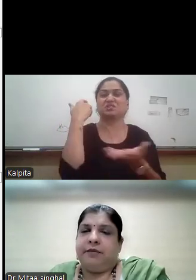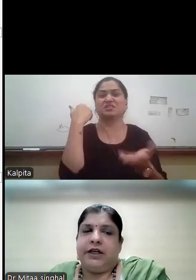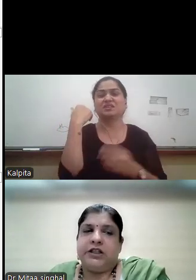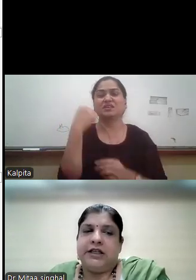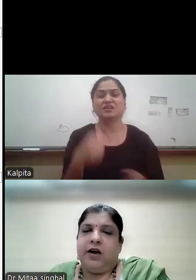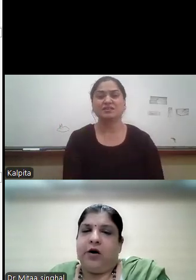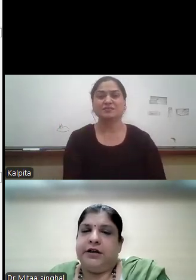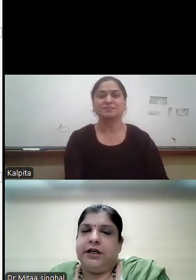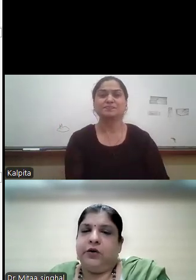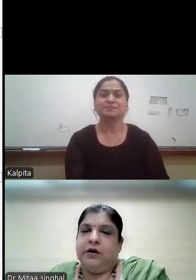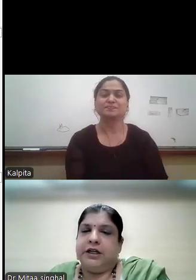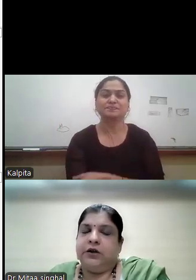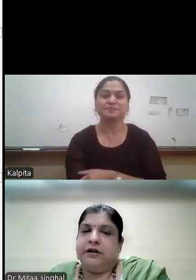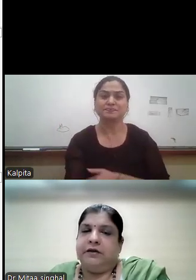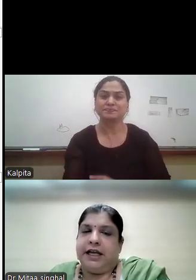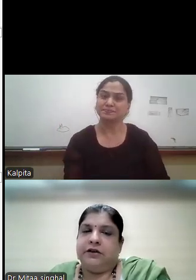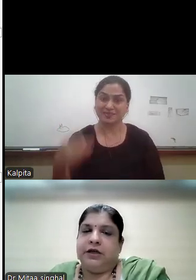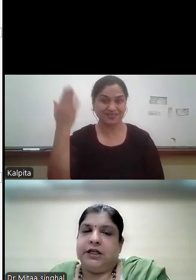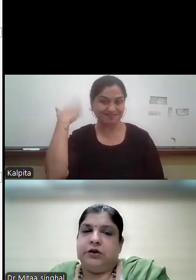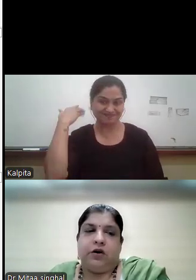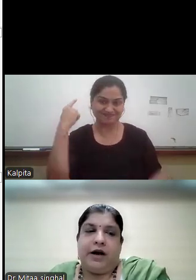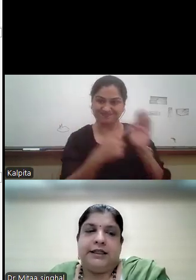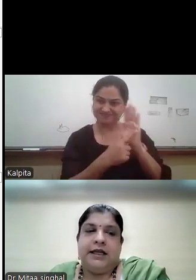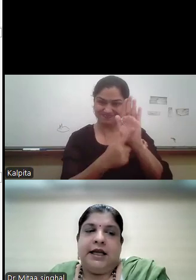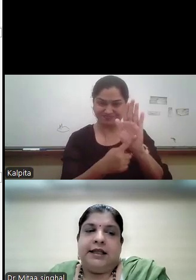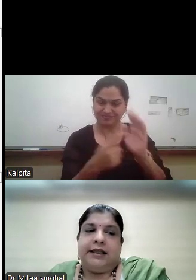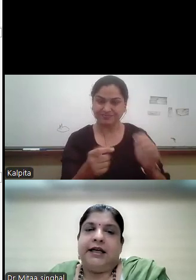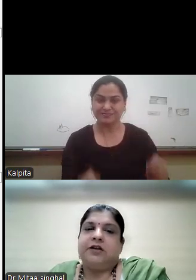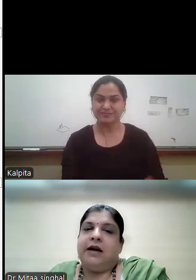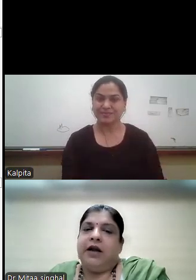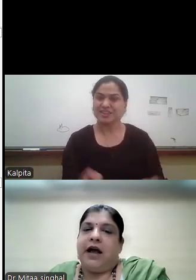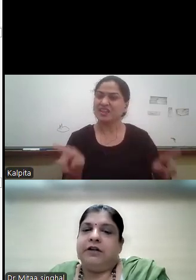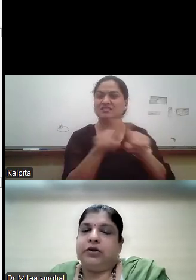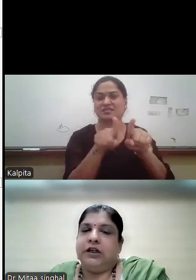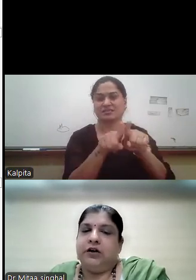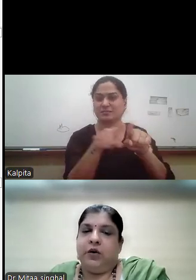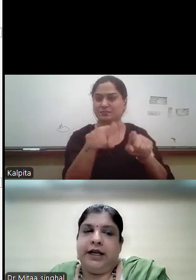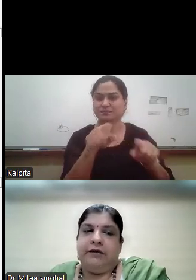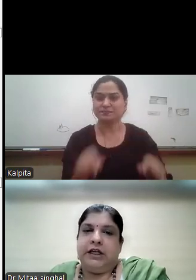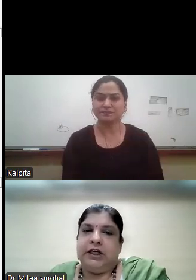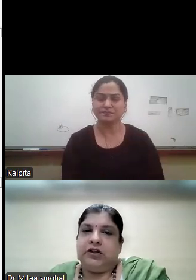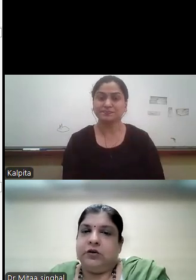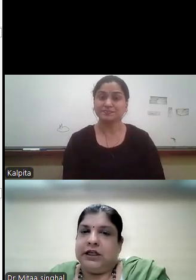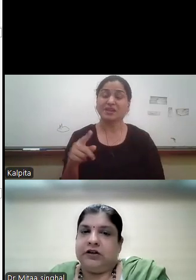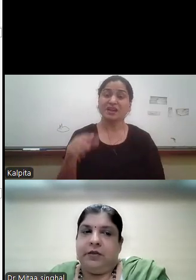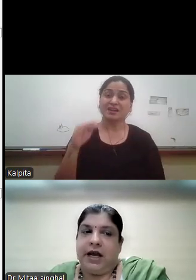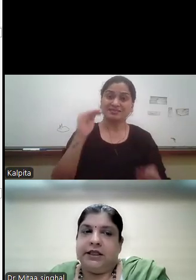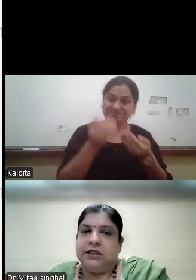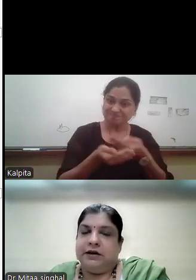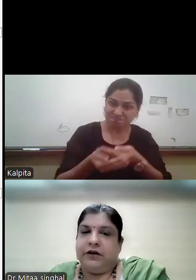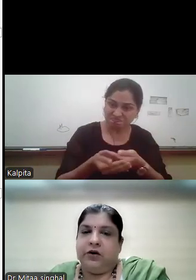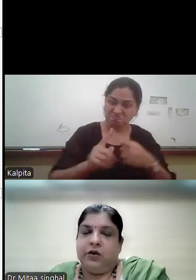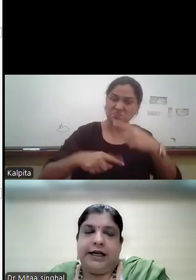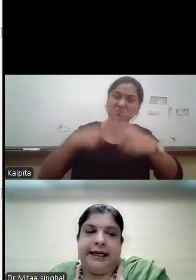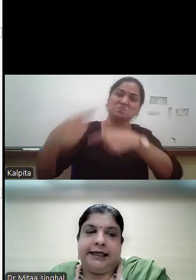different adaptations. Like I already told, we can use a wedge, we can use toys. Then the child may have issues in rolling. We need to teach the